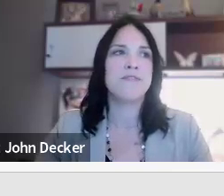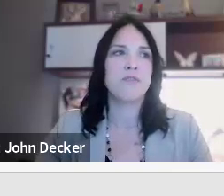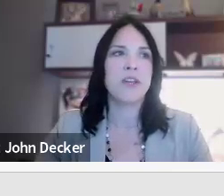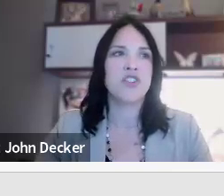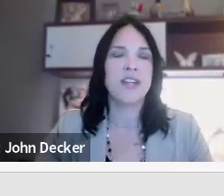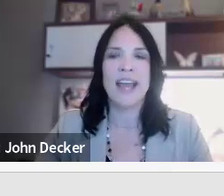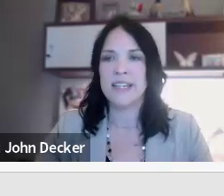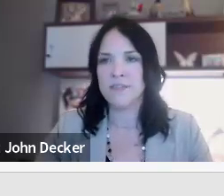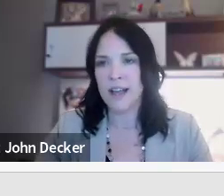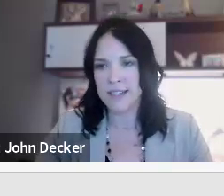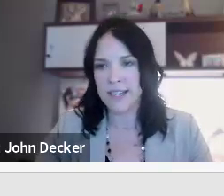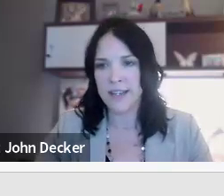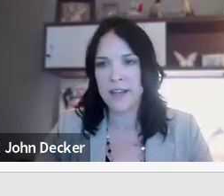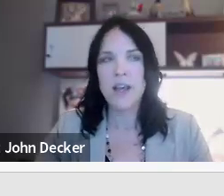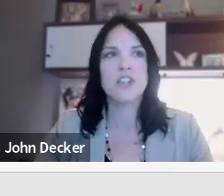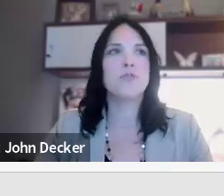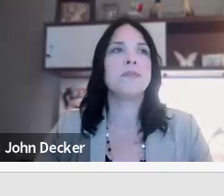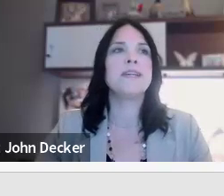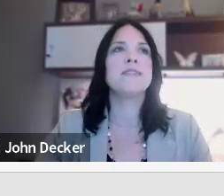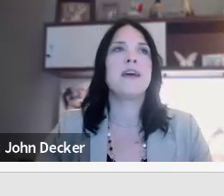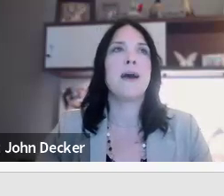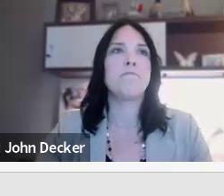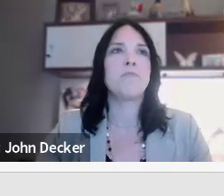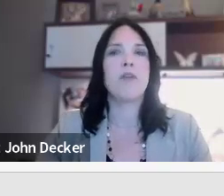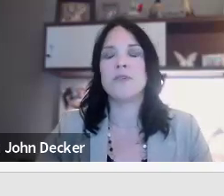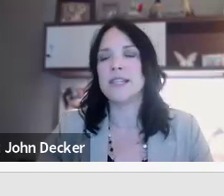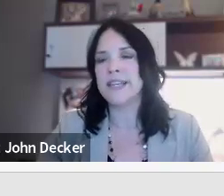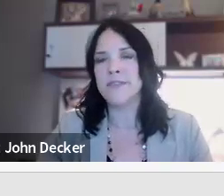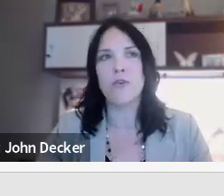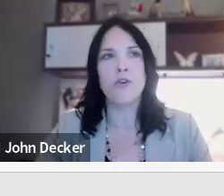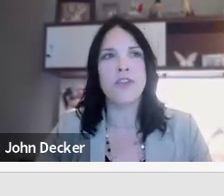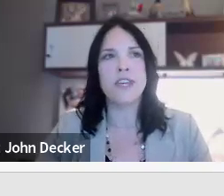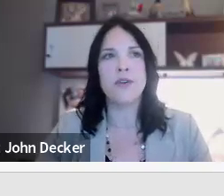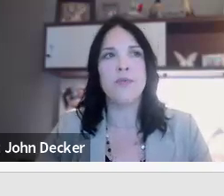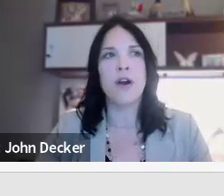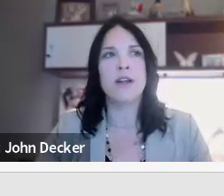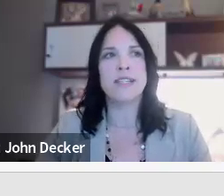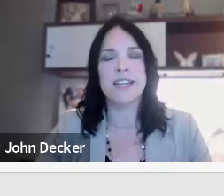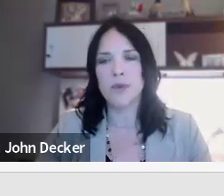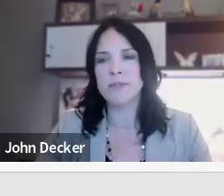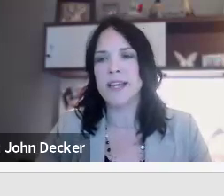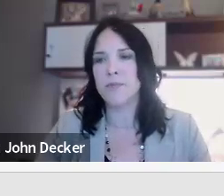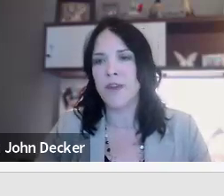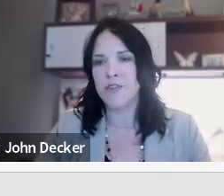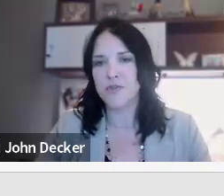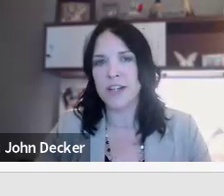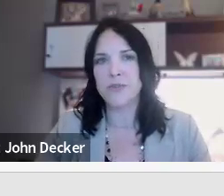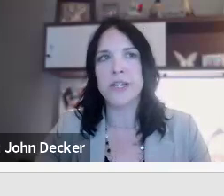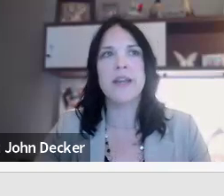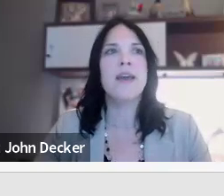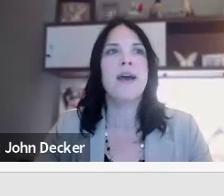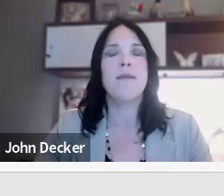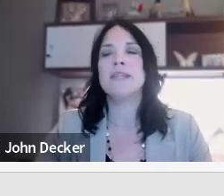they submit this information and it is validated. So please, I will put the link for the DDS website, the